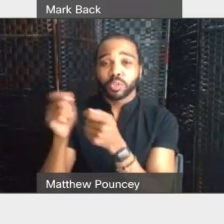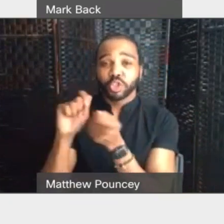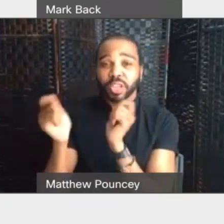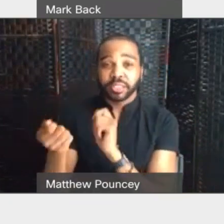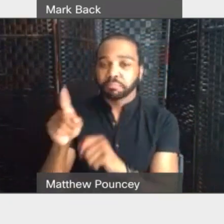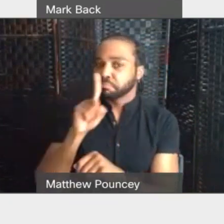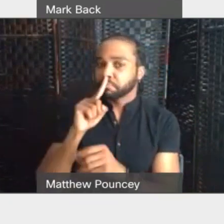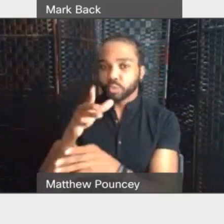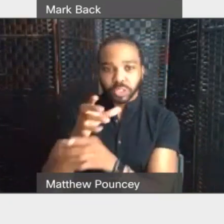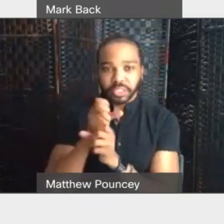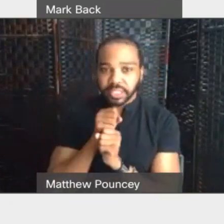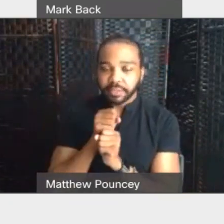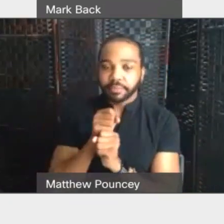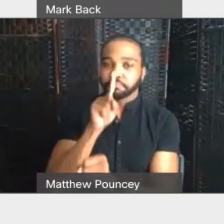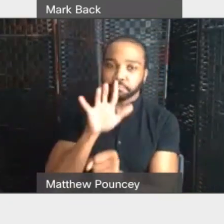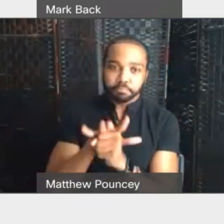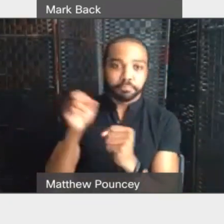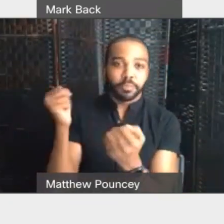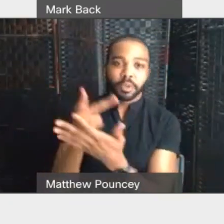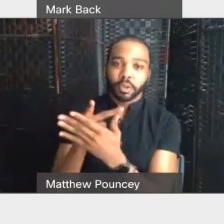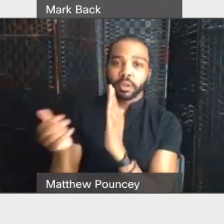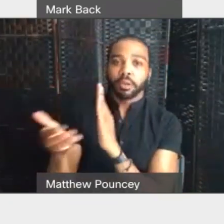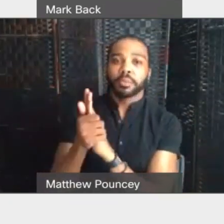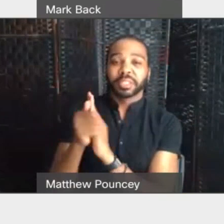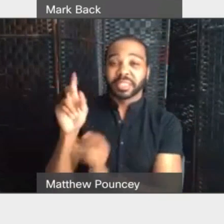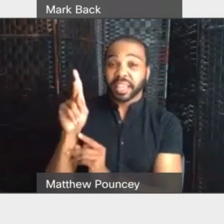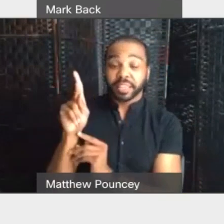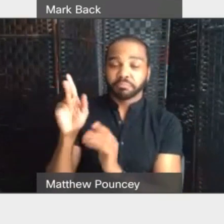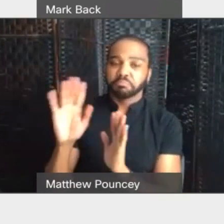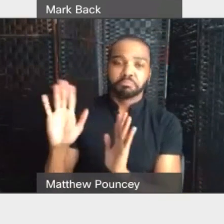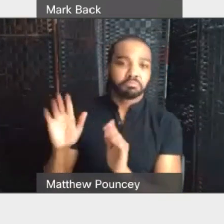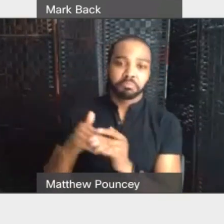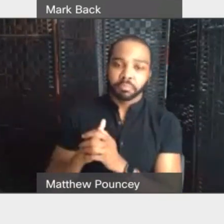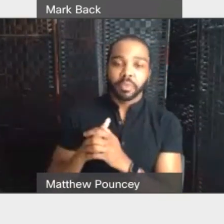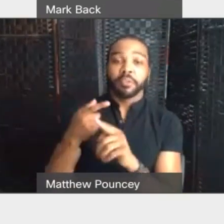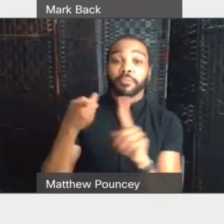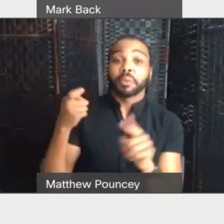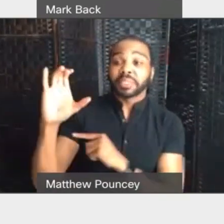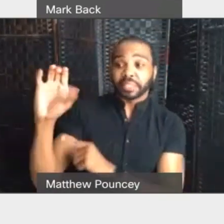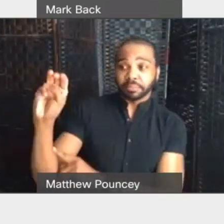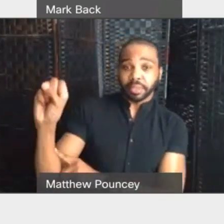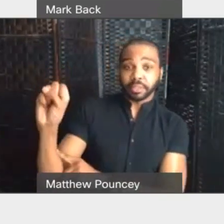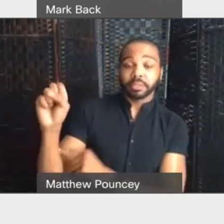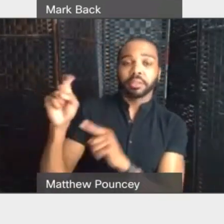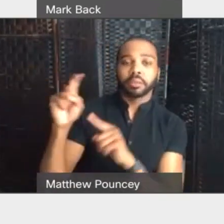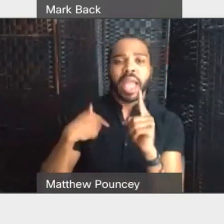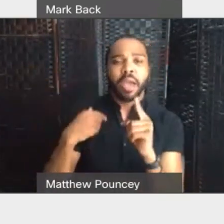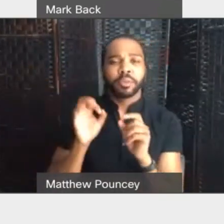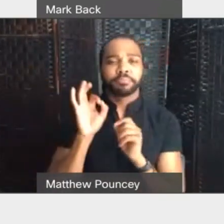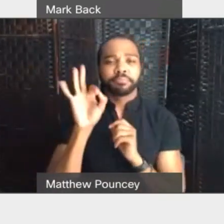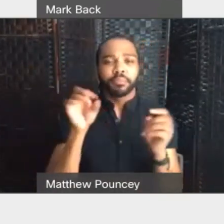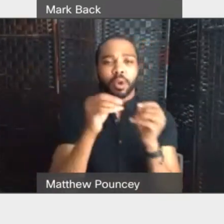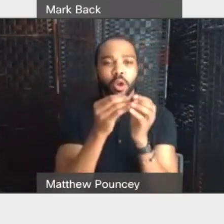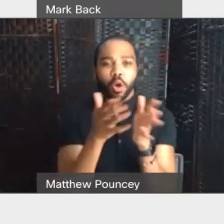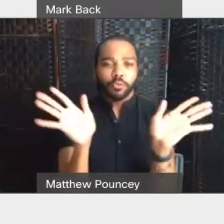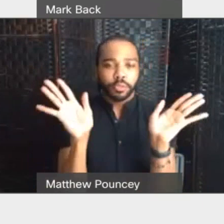received the approved Appendix K from CMS. So I'll just give an overview,